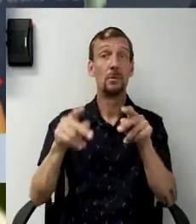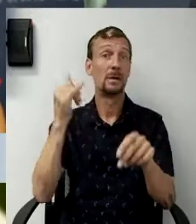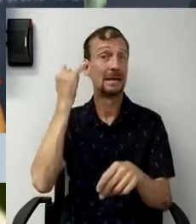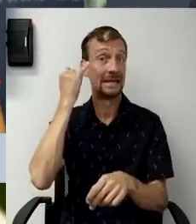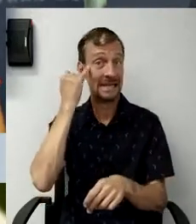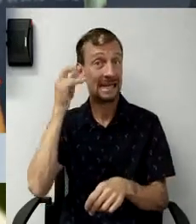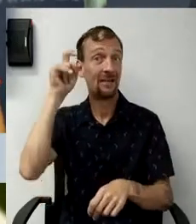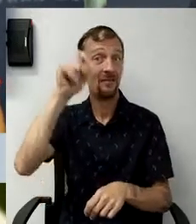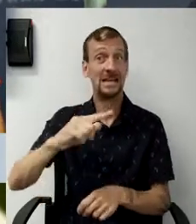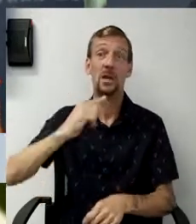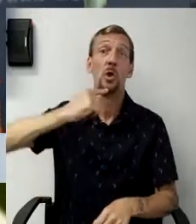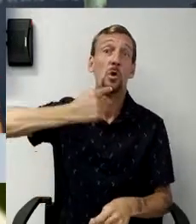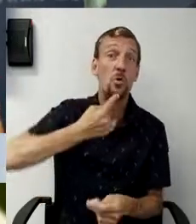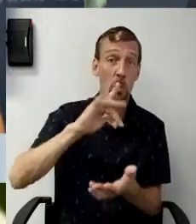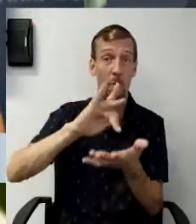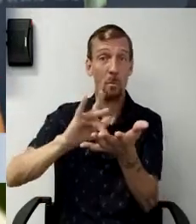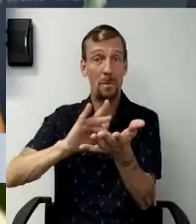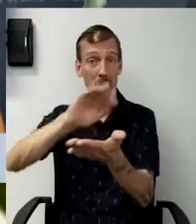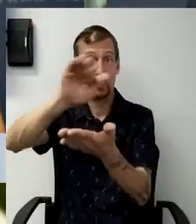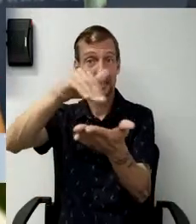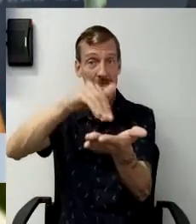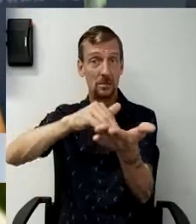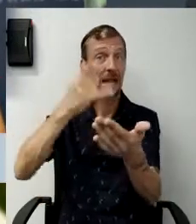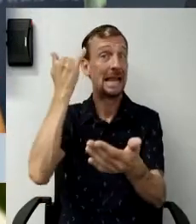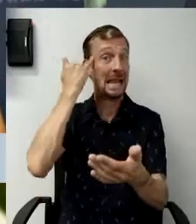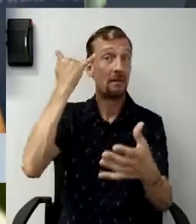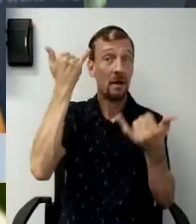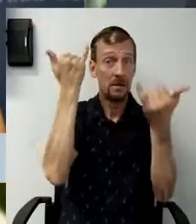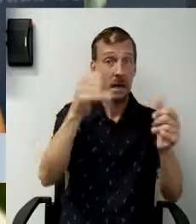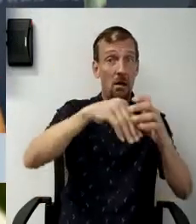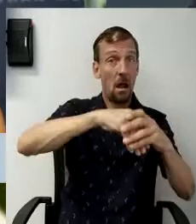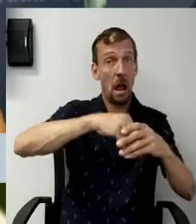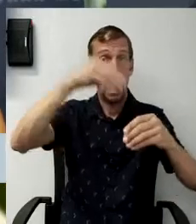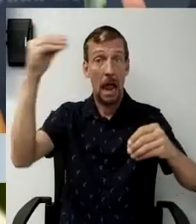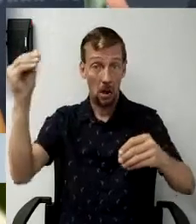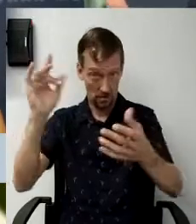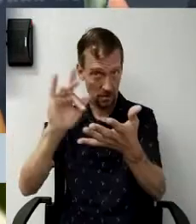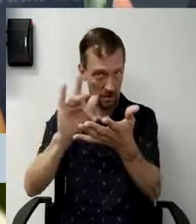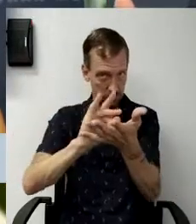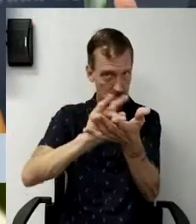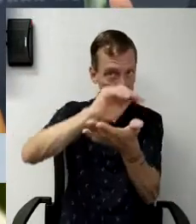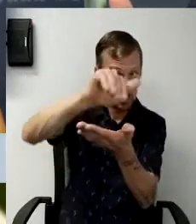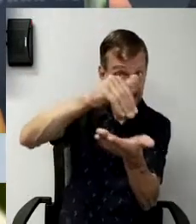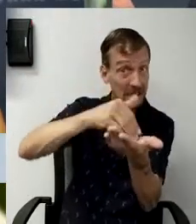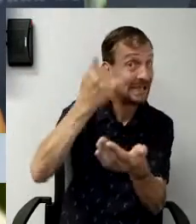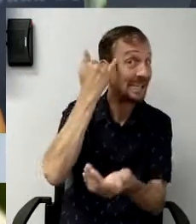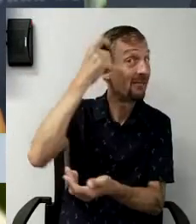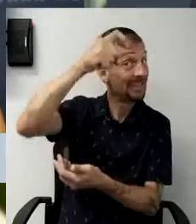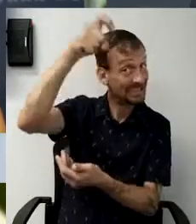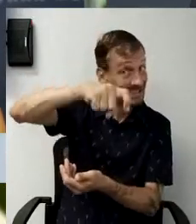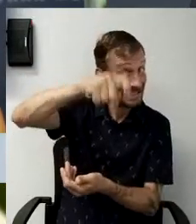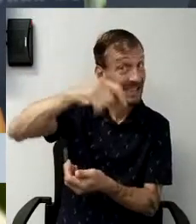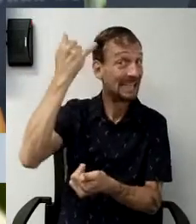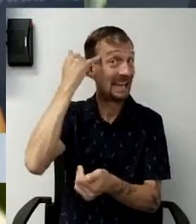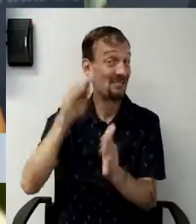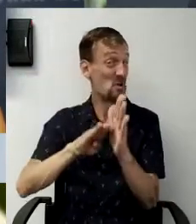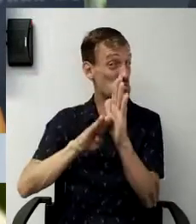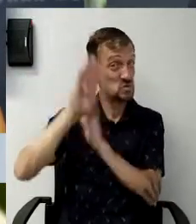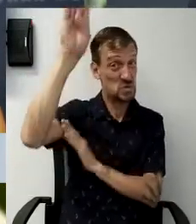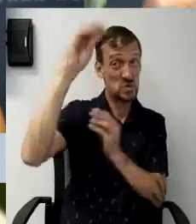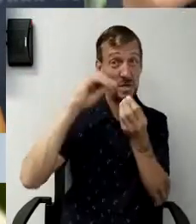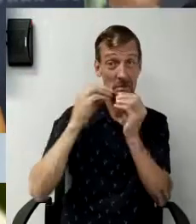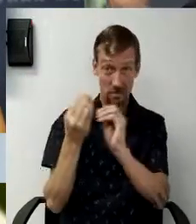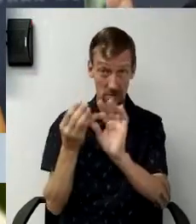in the acute medical center. If we go outside the medical center, which we would in the event of a major resurgence. We